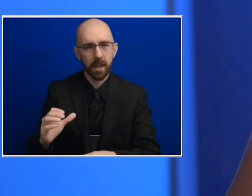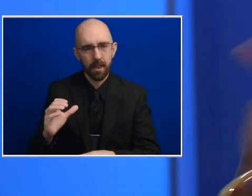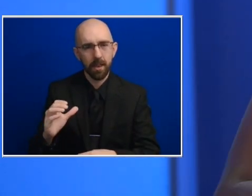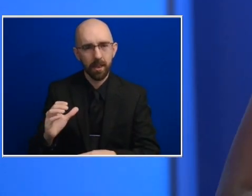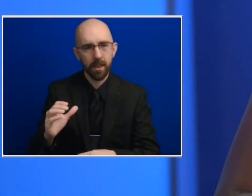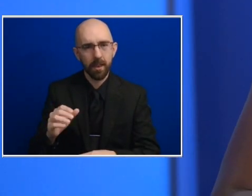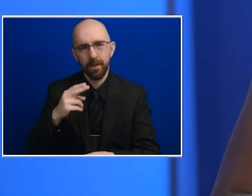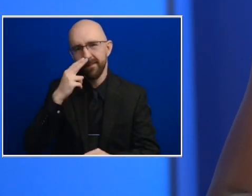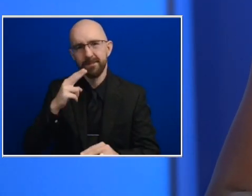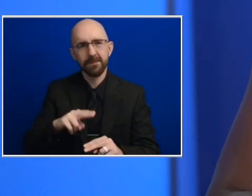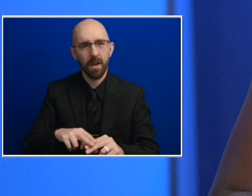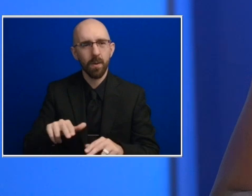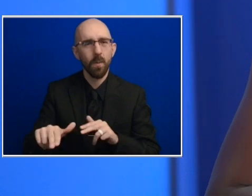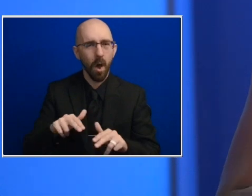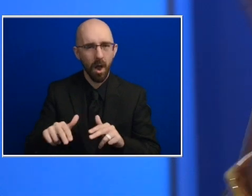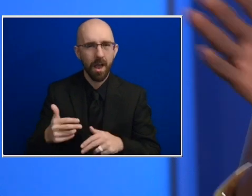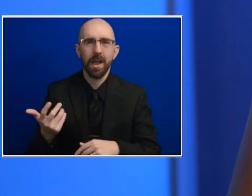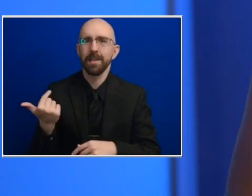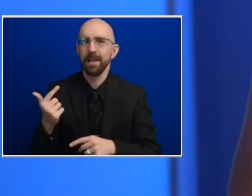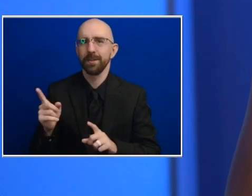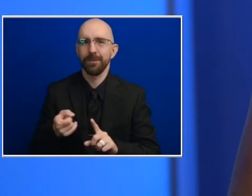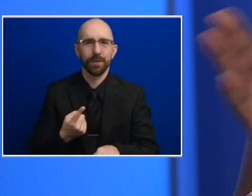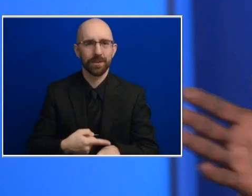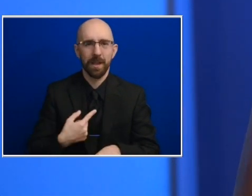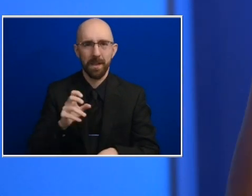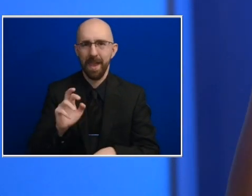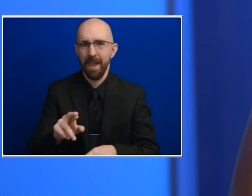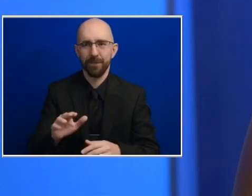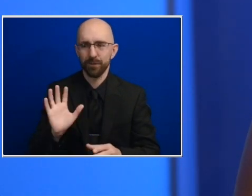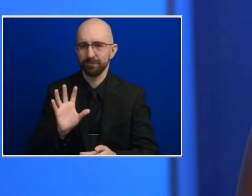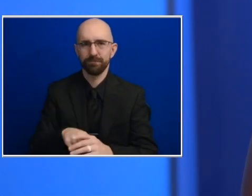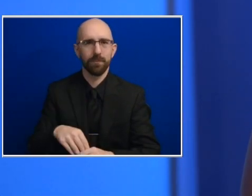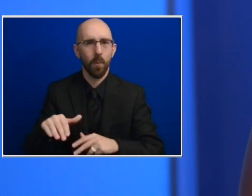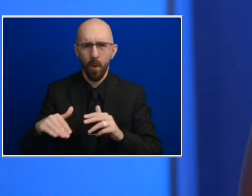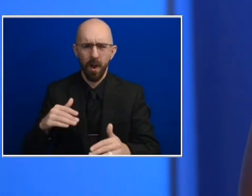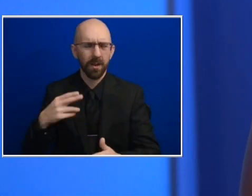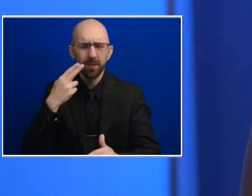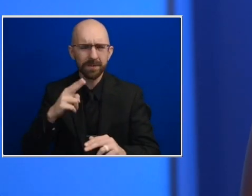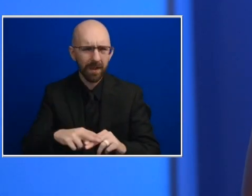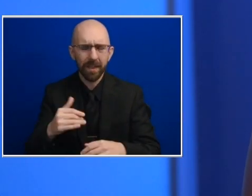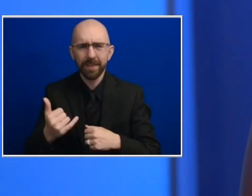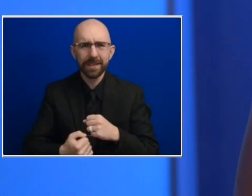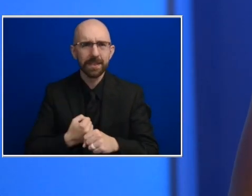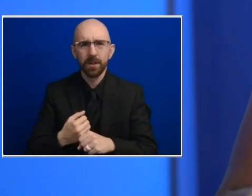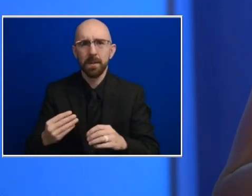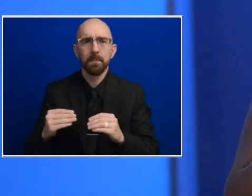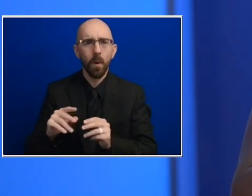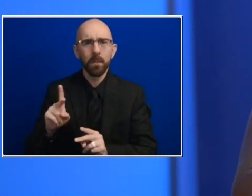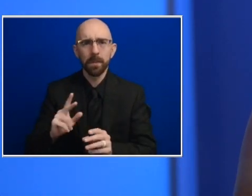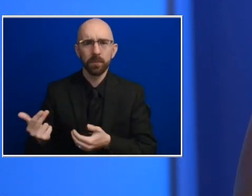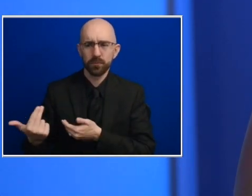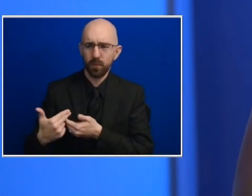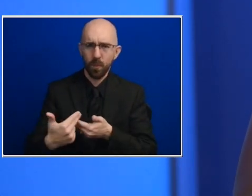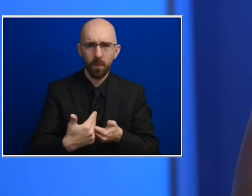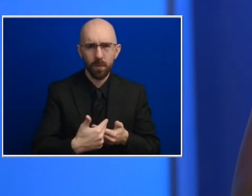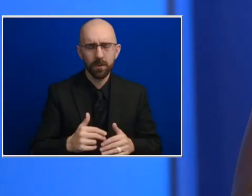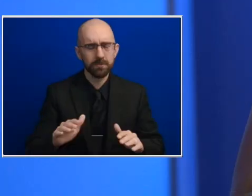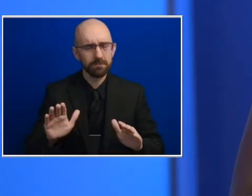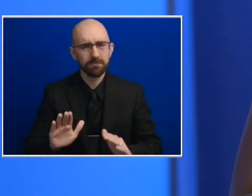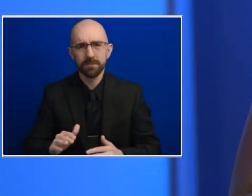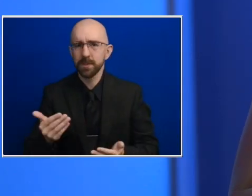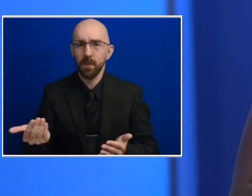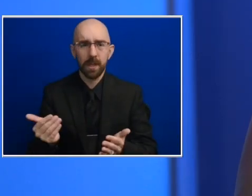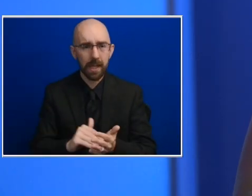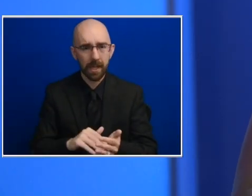walk. Last year was the first time I ever did the walk. It was fun, and this year there were more people that joined me. And so, again,